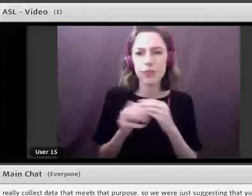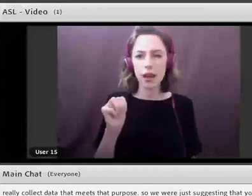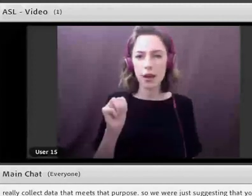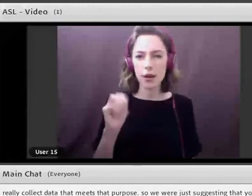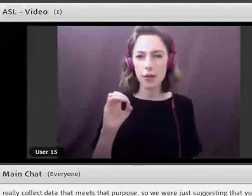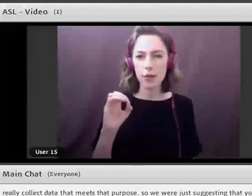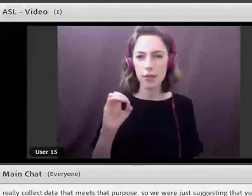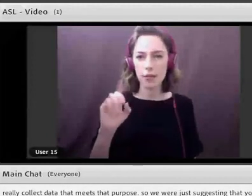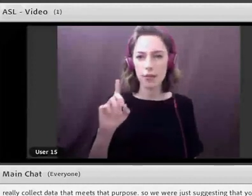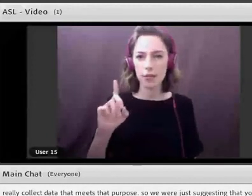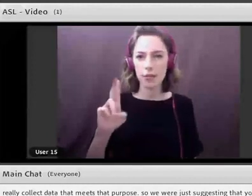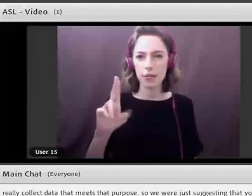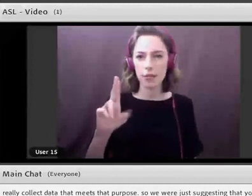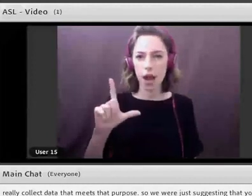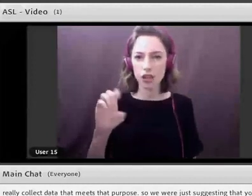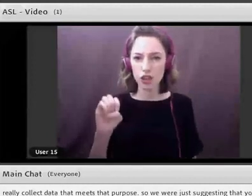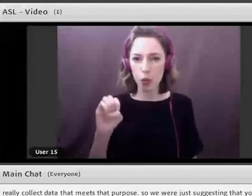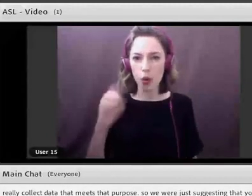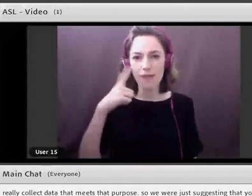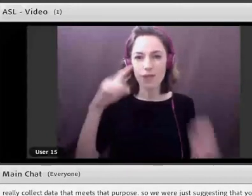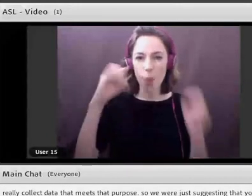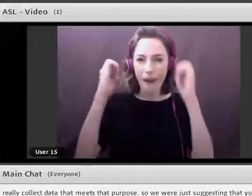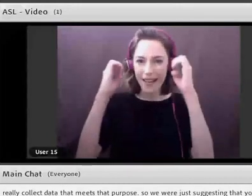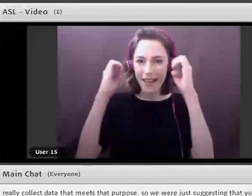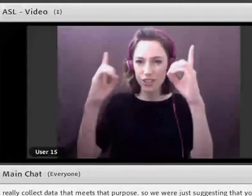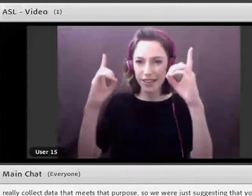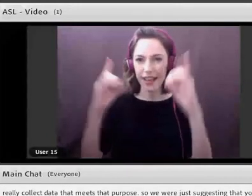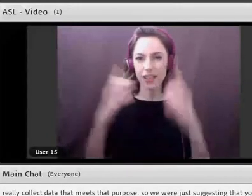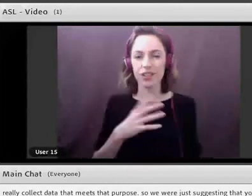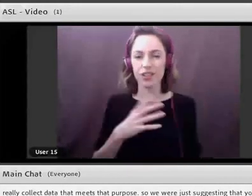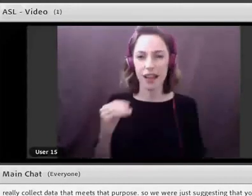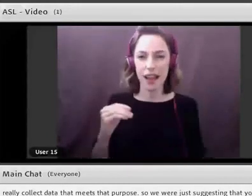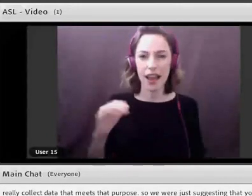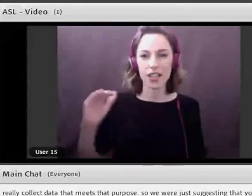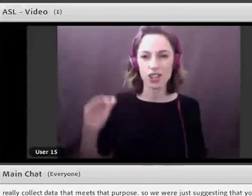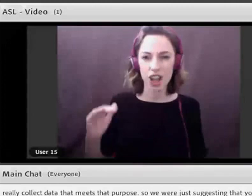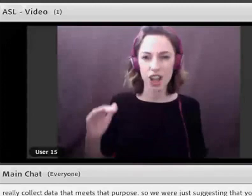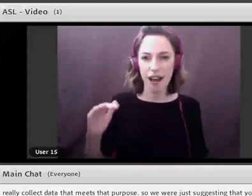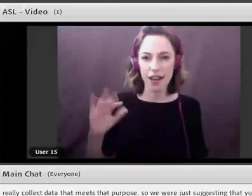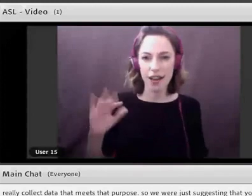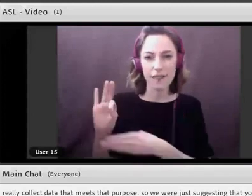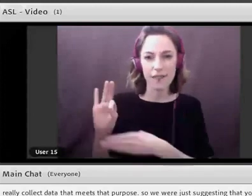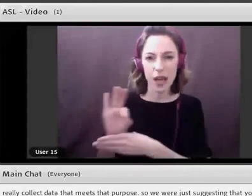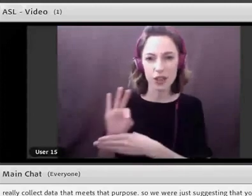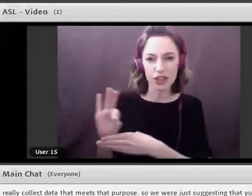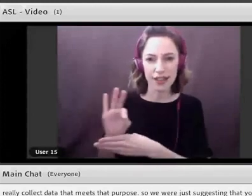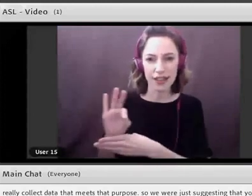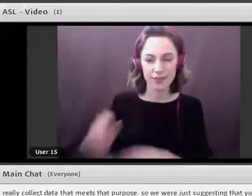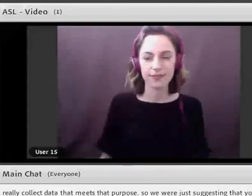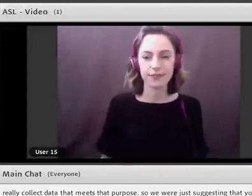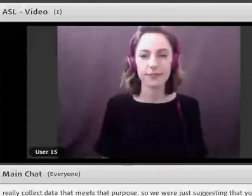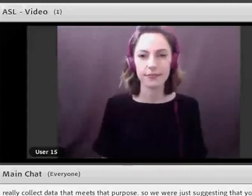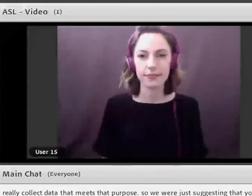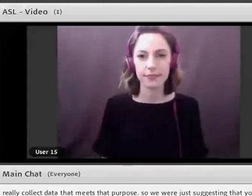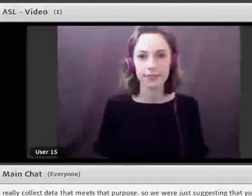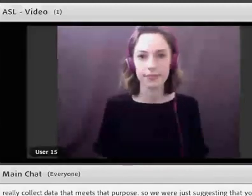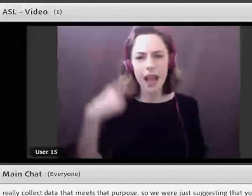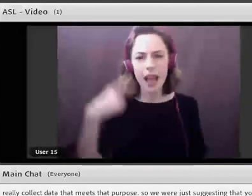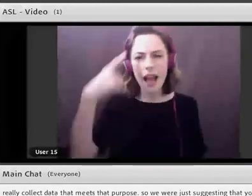as well as a module on child functioning. And I think, again, as mentioned at the beginning, between